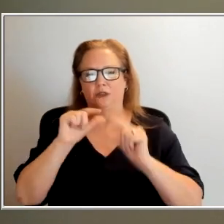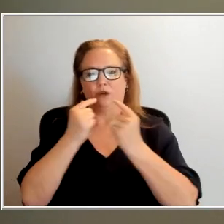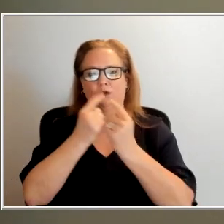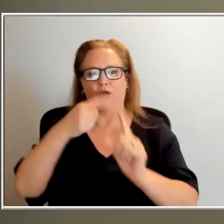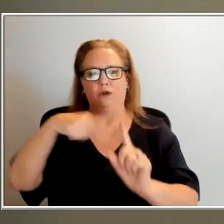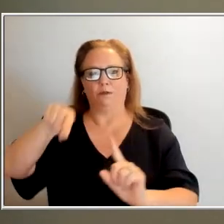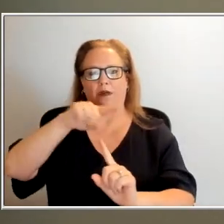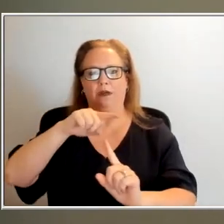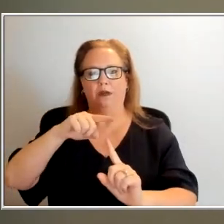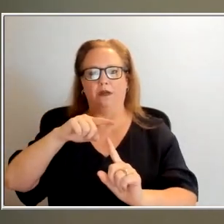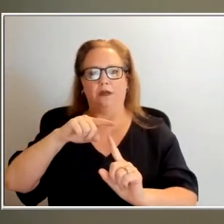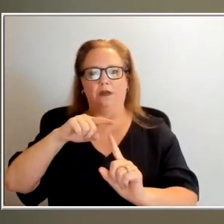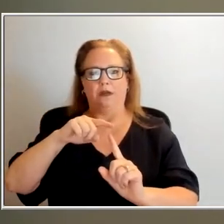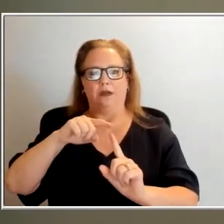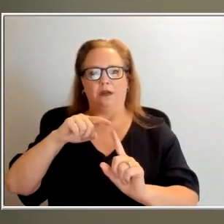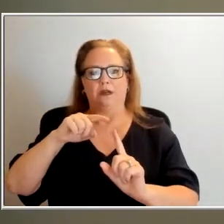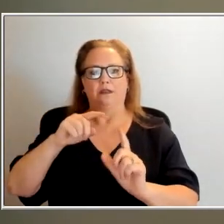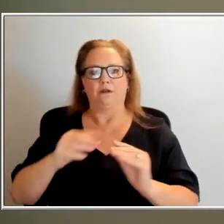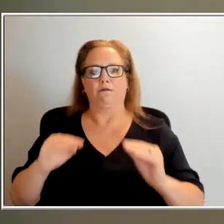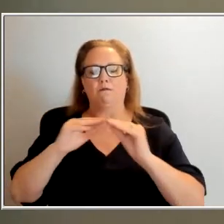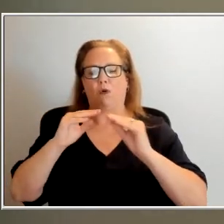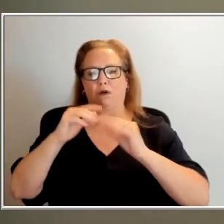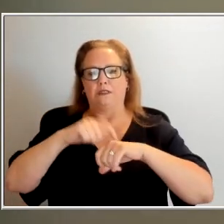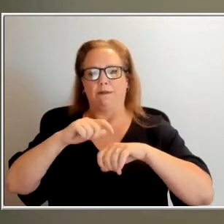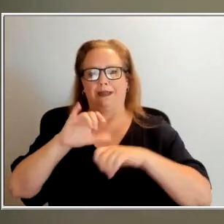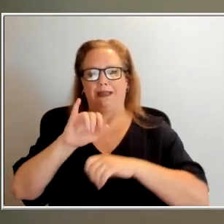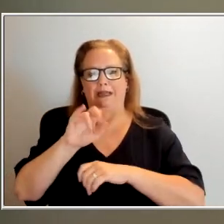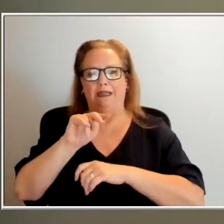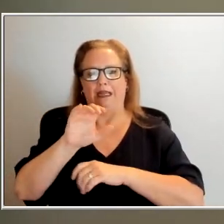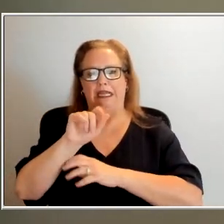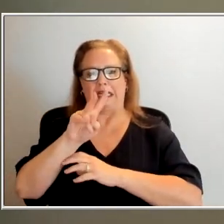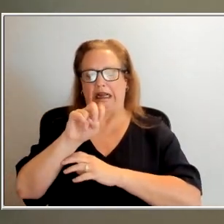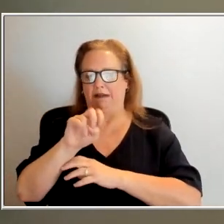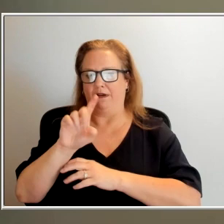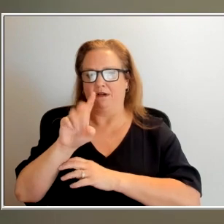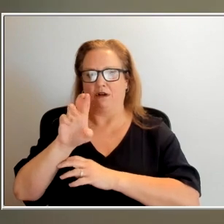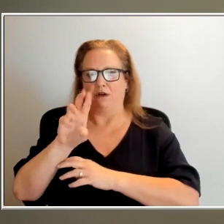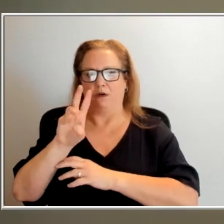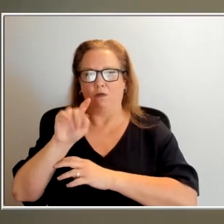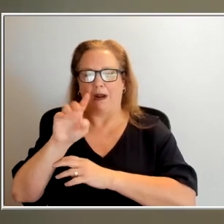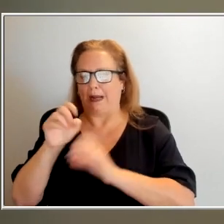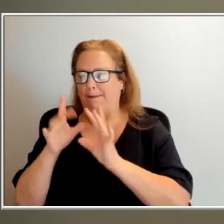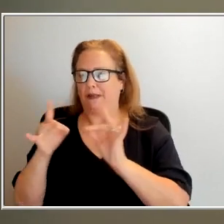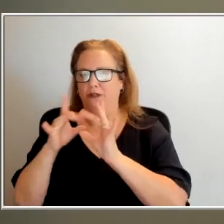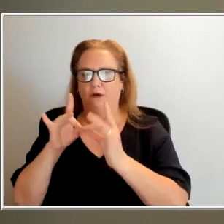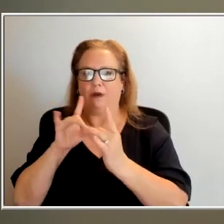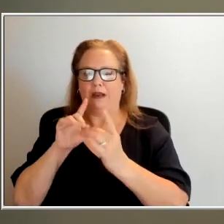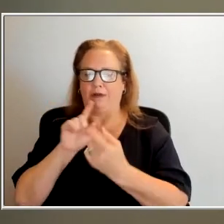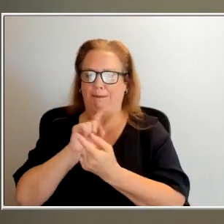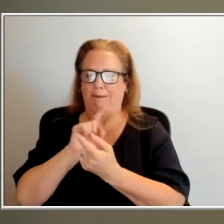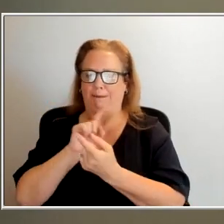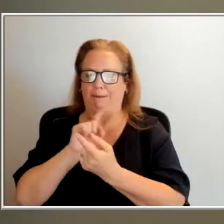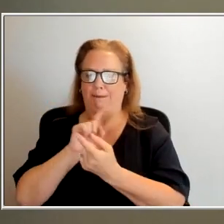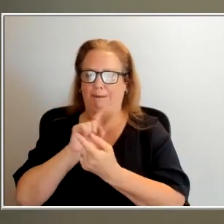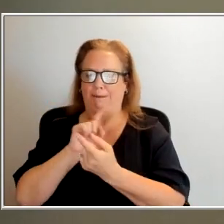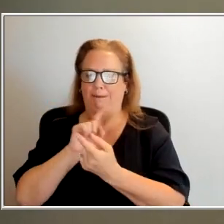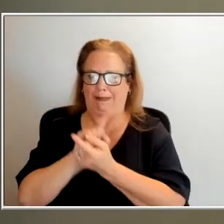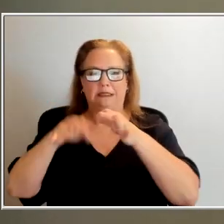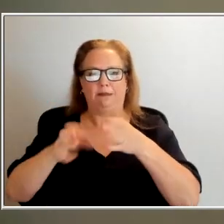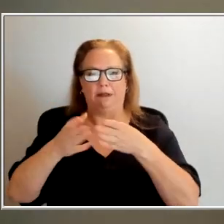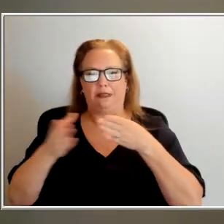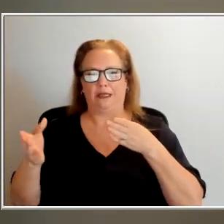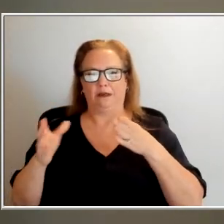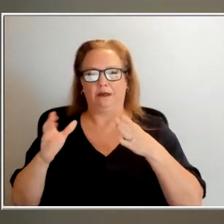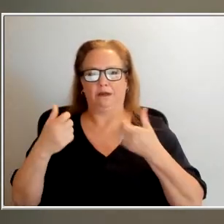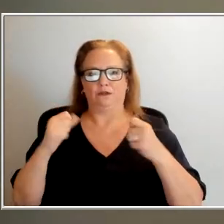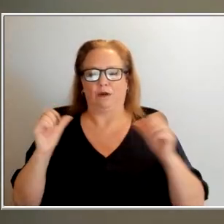because they spend so much more time being inactive. So like Dr. White mentioned, we have to meet people where they are. One of the simplest things we can do is just try